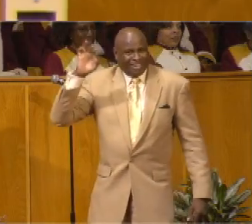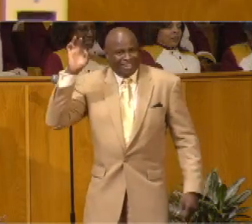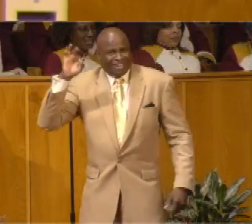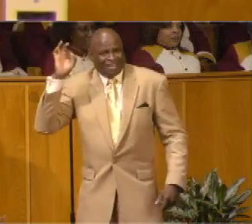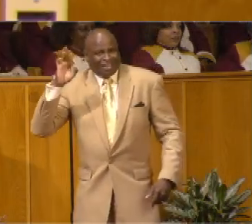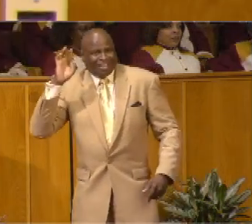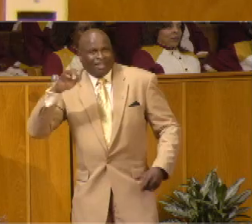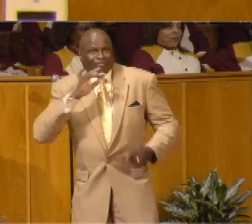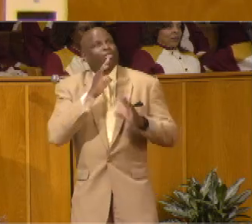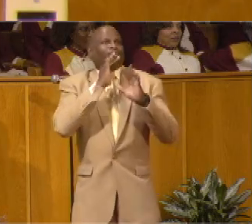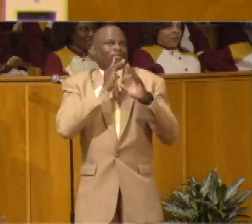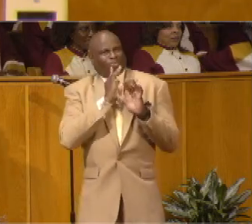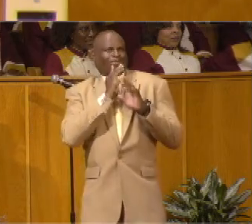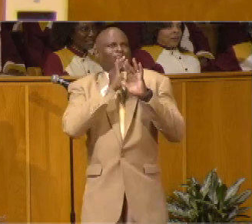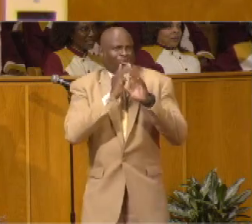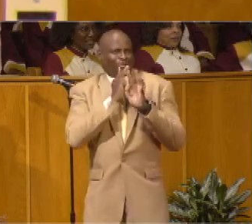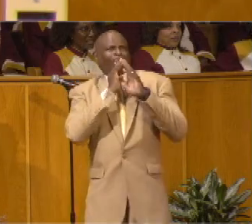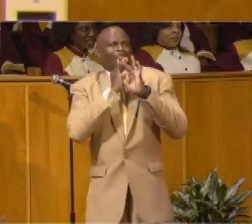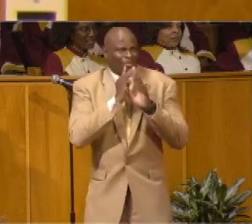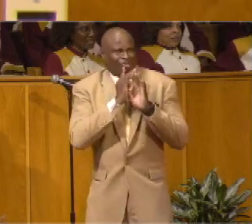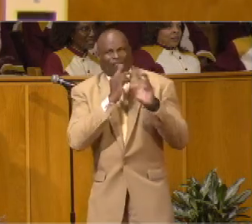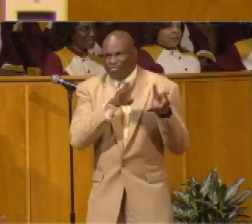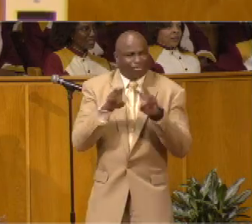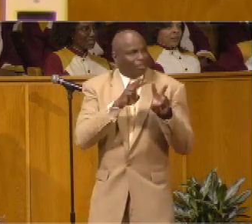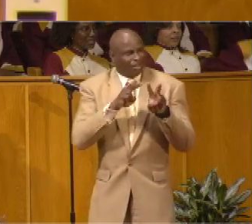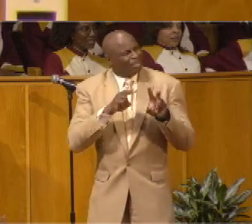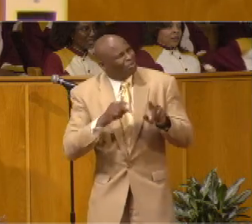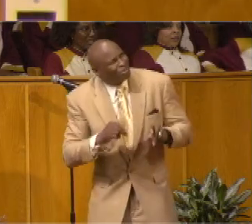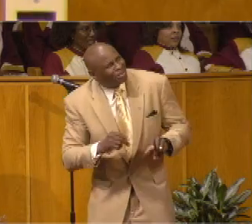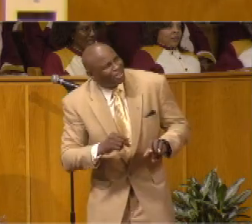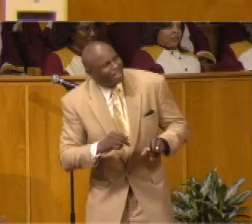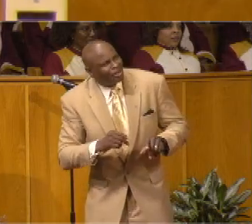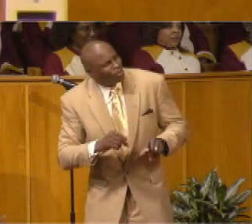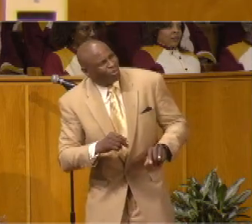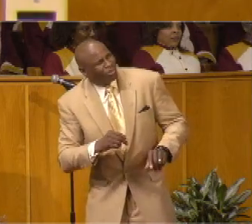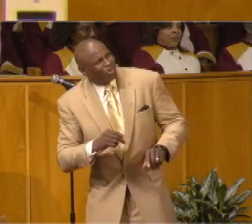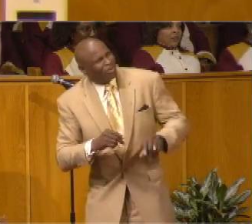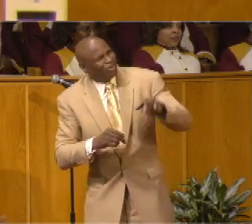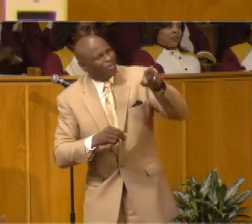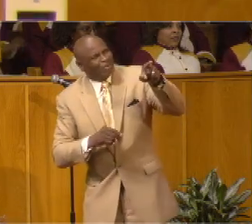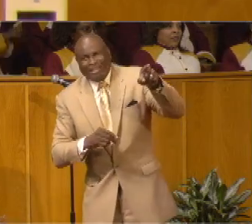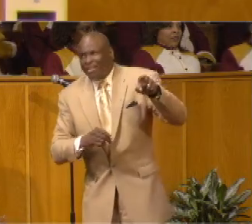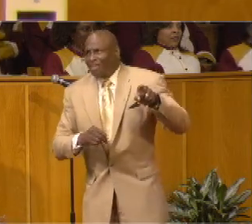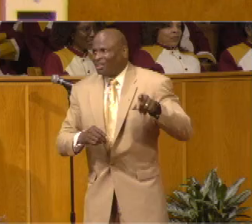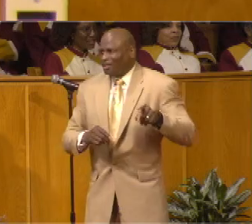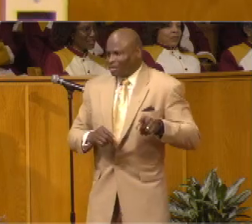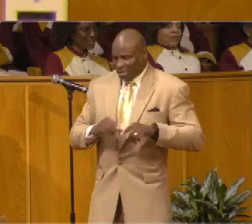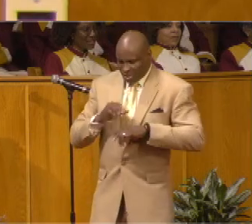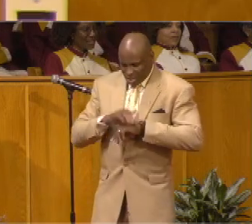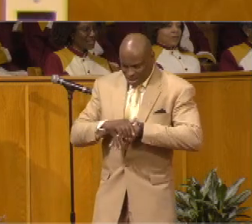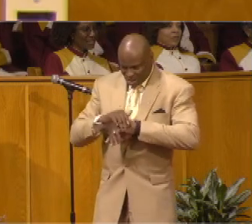you hear someone, and you're sitting there trying to go, what in the world just